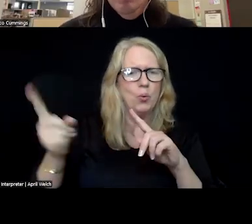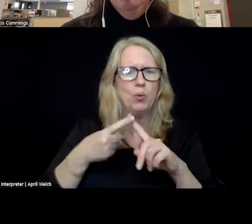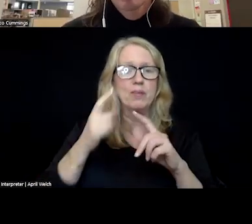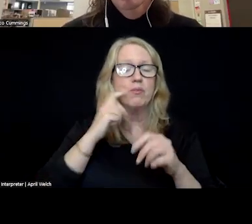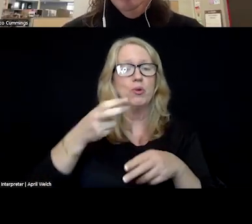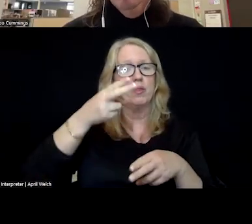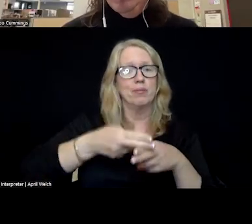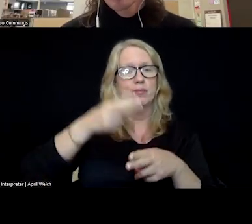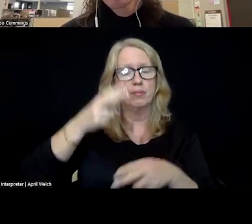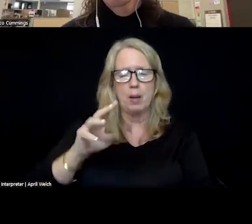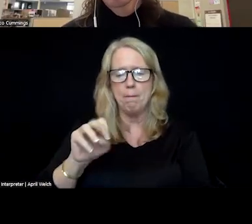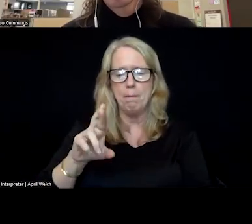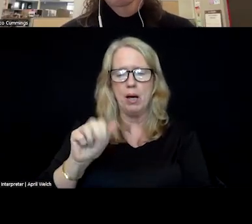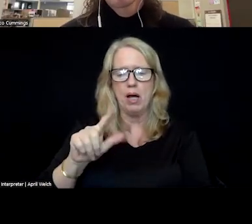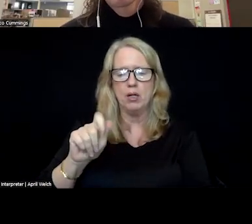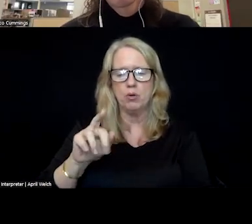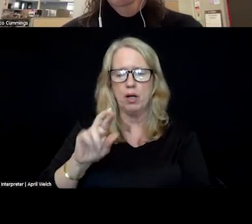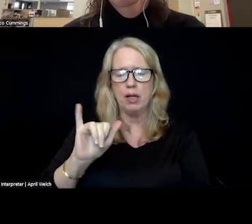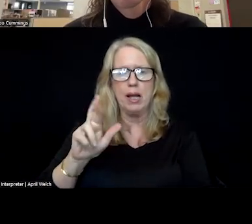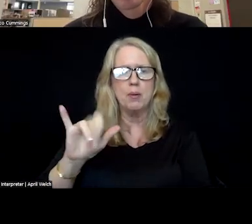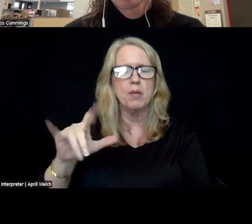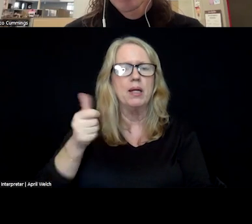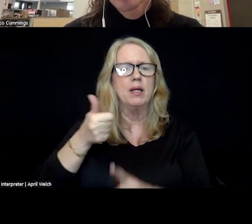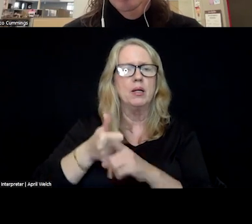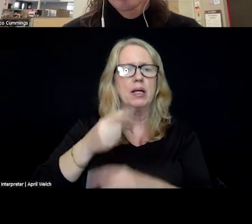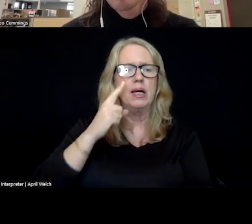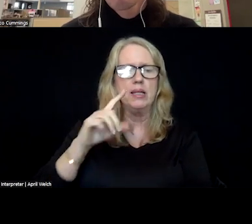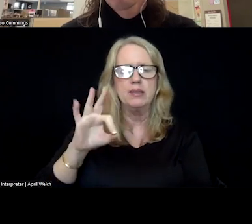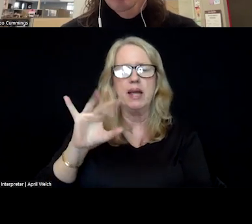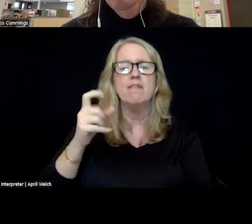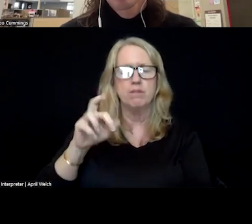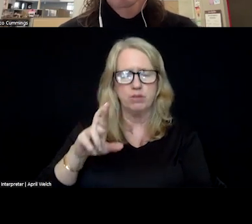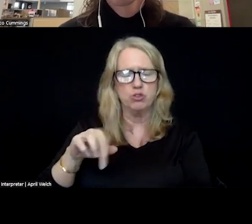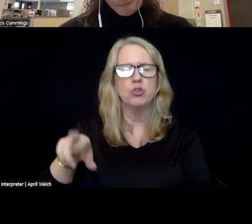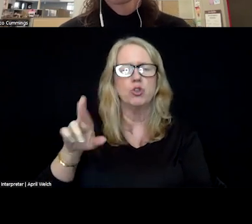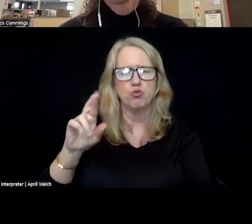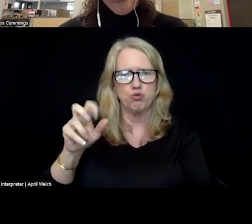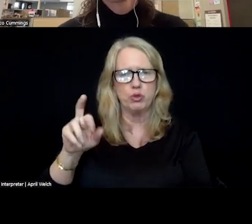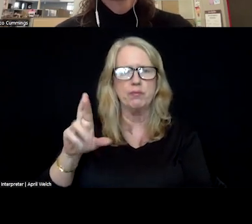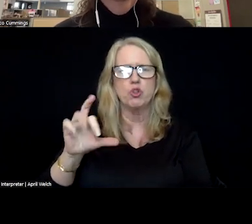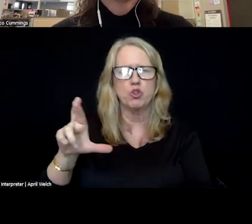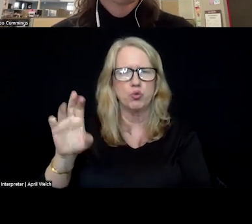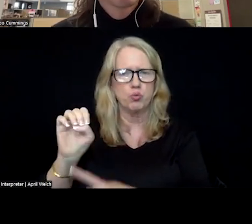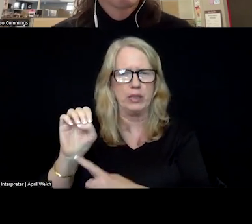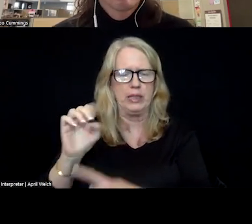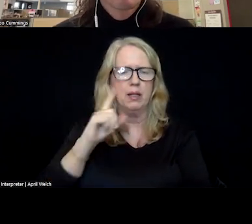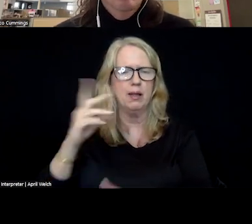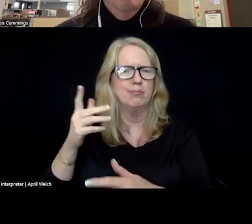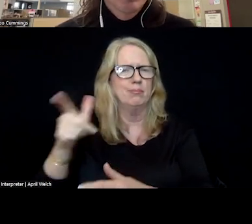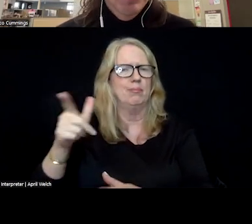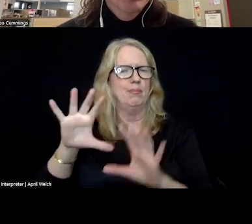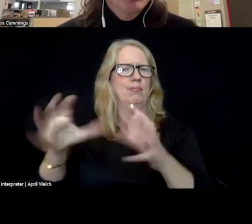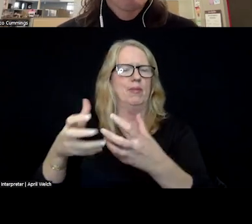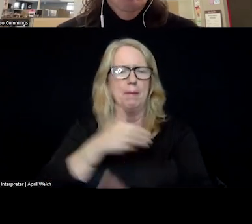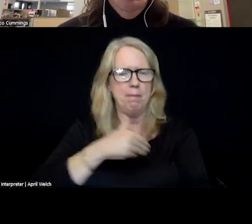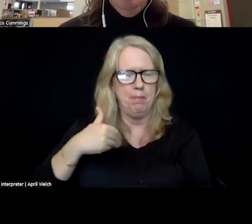by Myra Laramie, who is a Fisher River Cree member, I believe, from a reserve